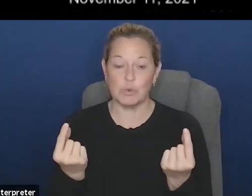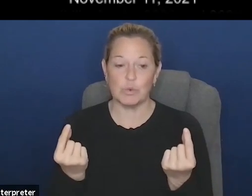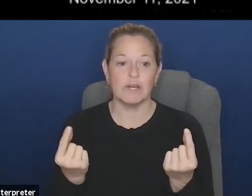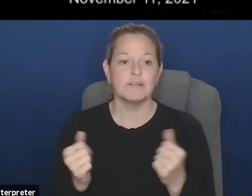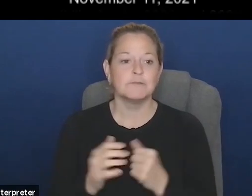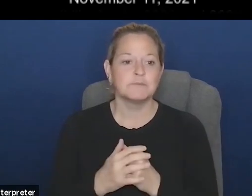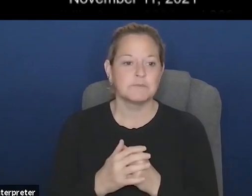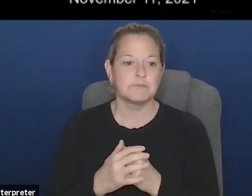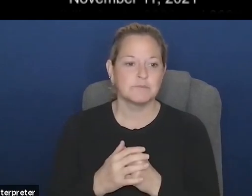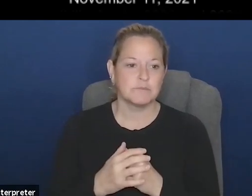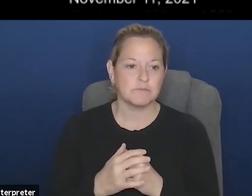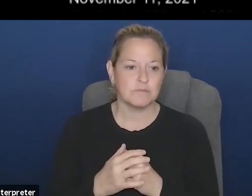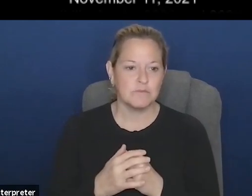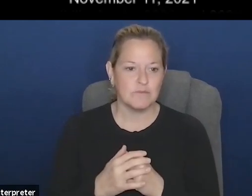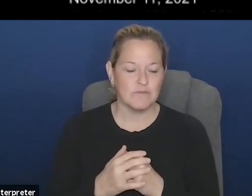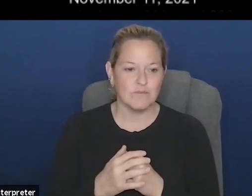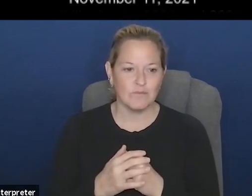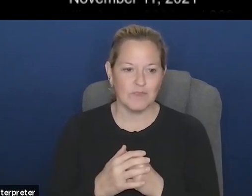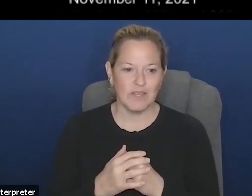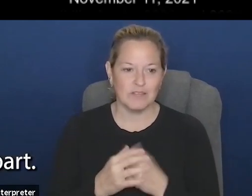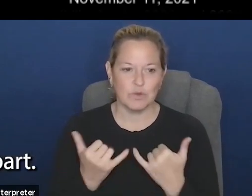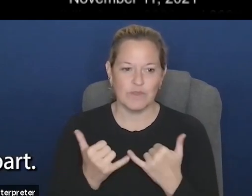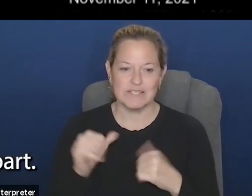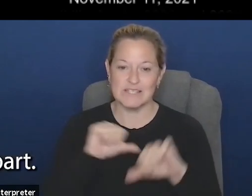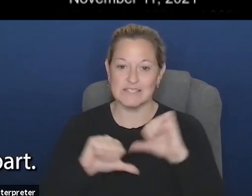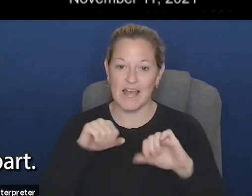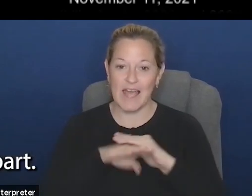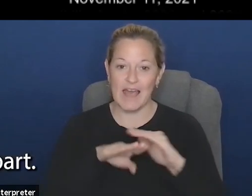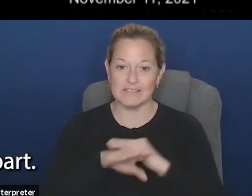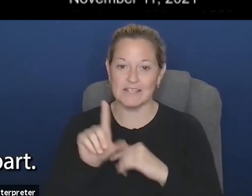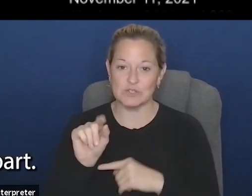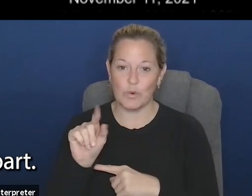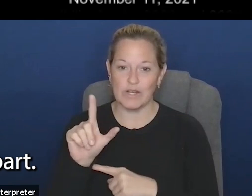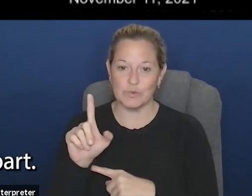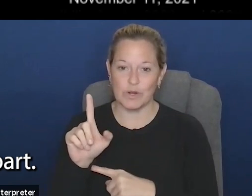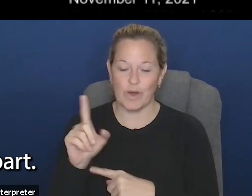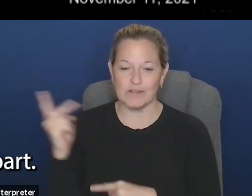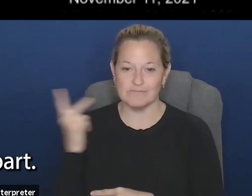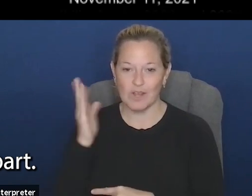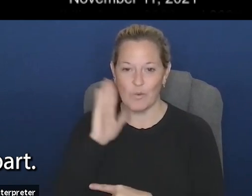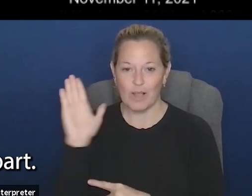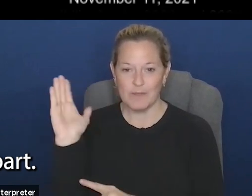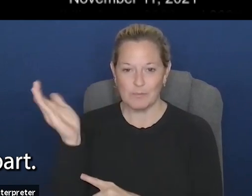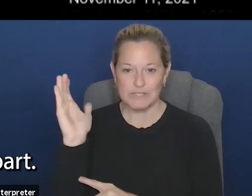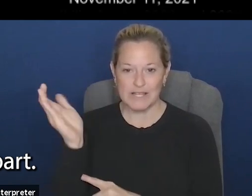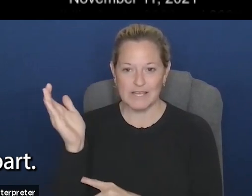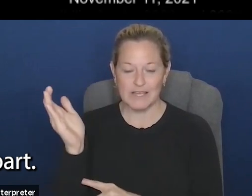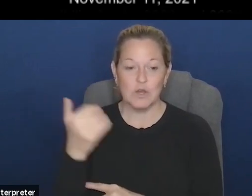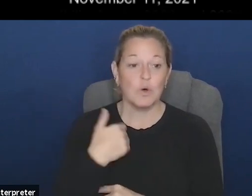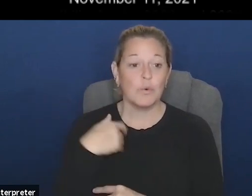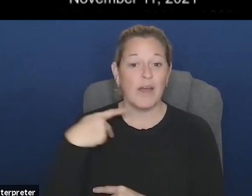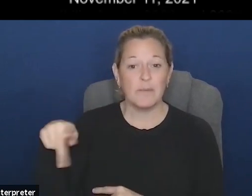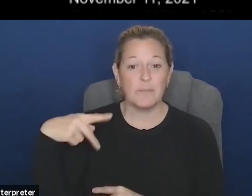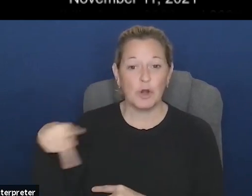A, PhD at SciAccess 2021. The slide deck that we are using has a purple background for the most